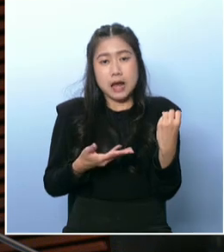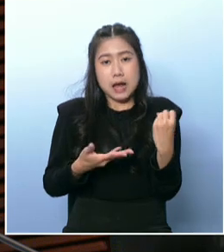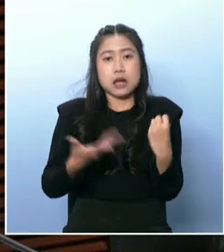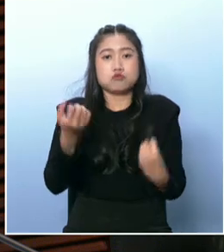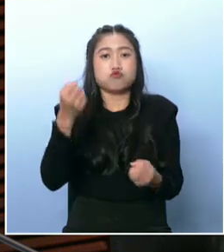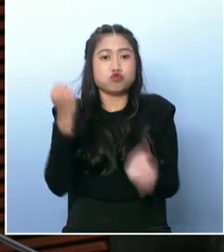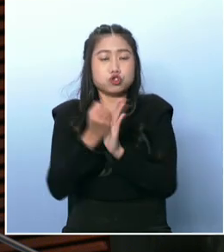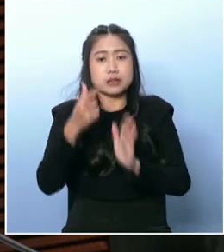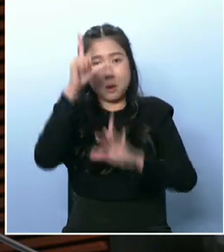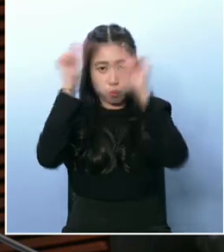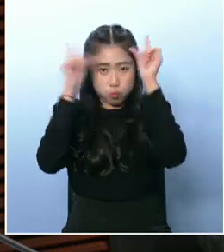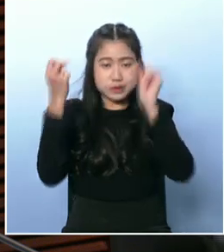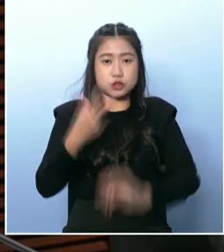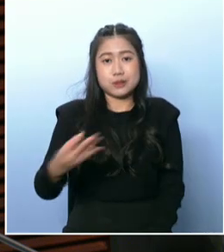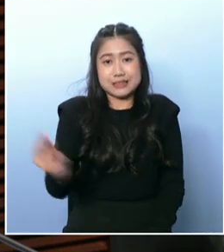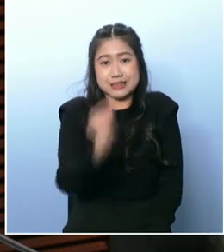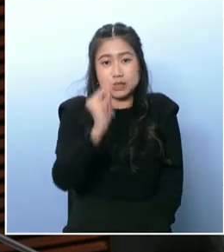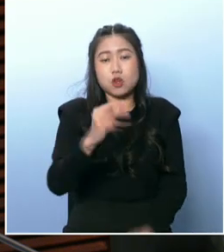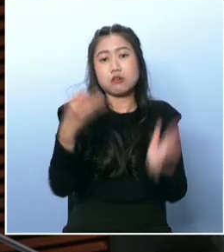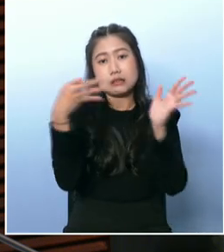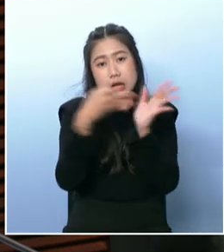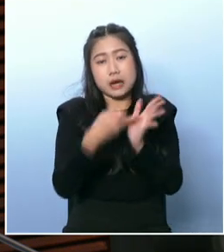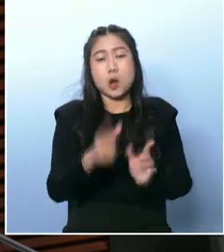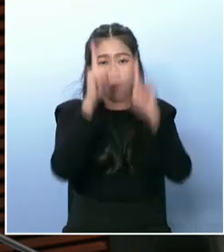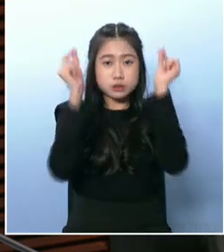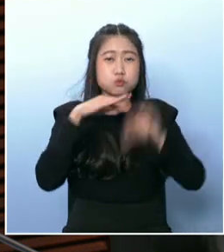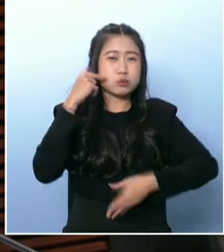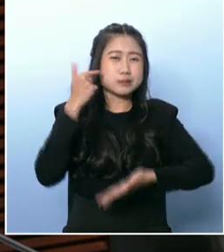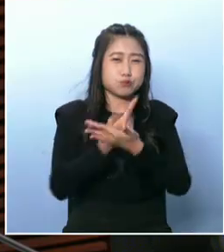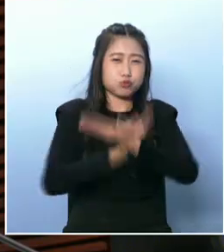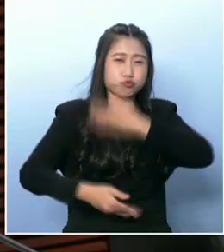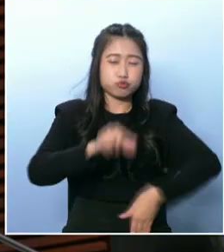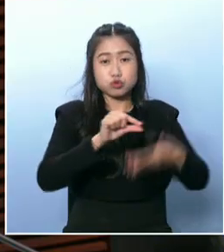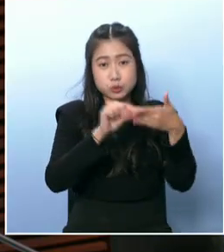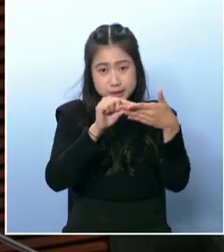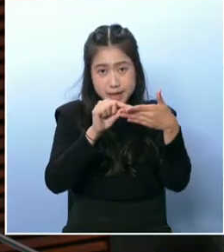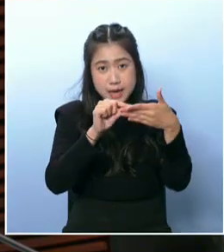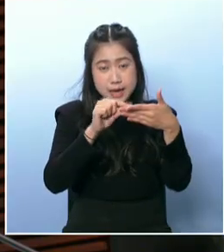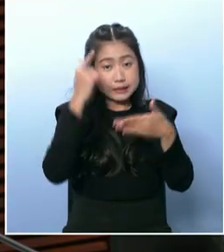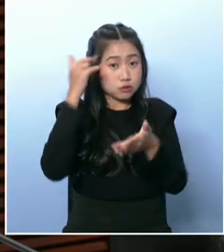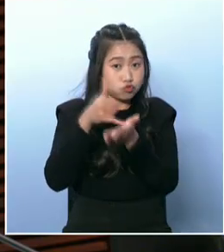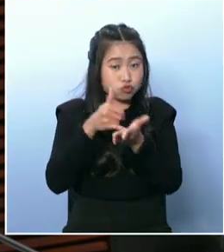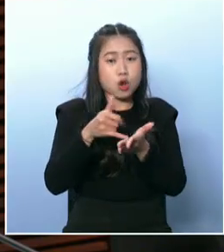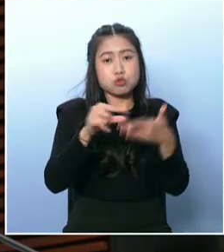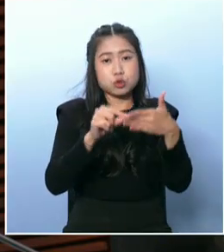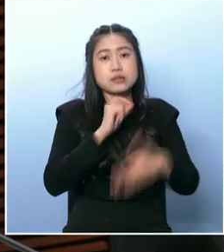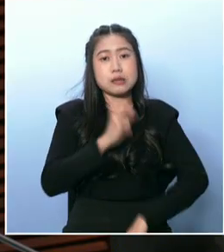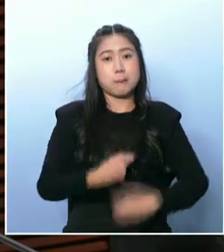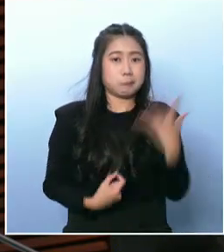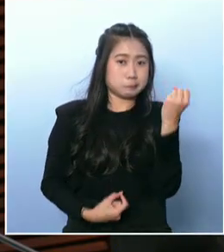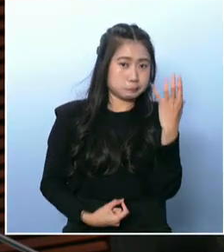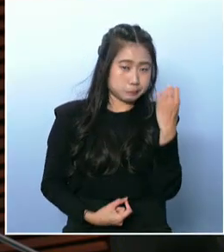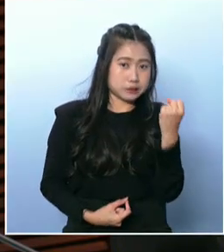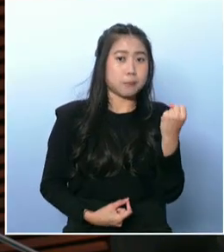every 50 patients, we have 1 registered nurse and 7 enrolled nurse. For the persons with